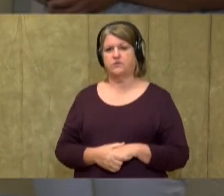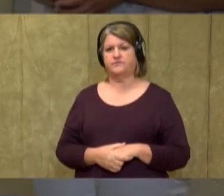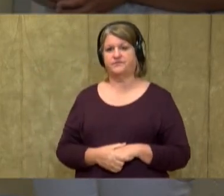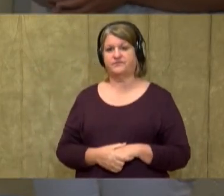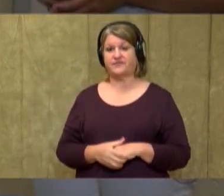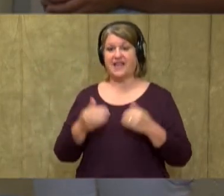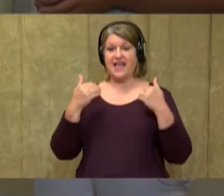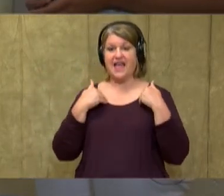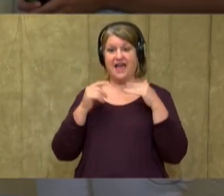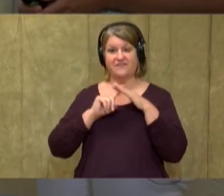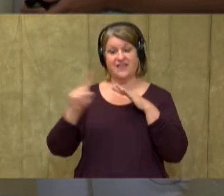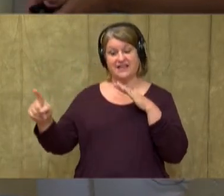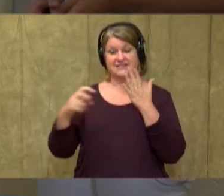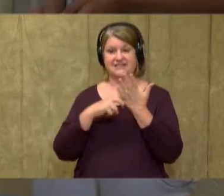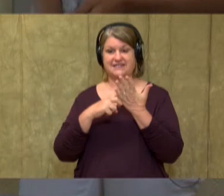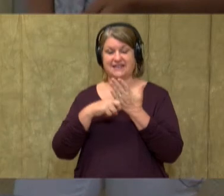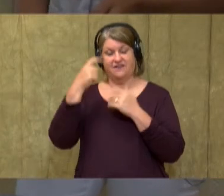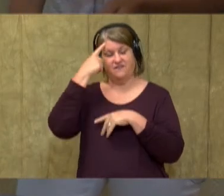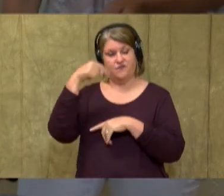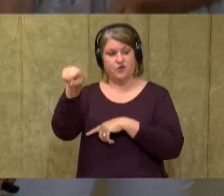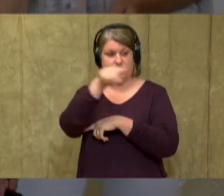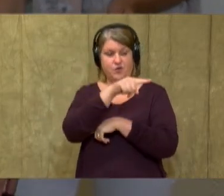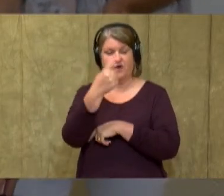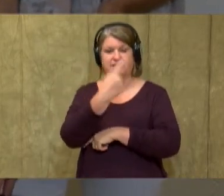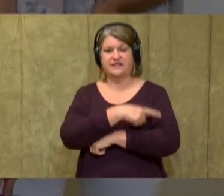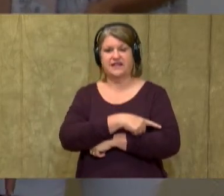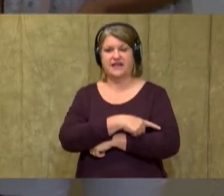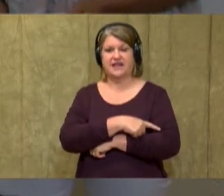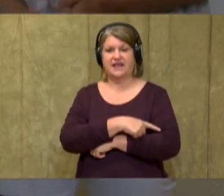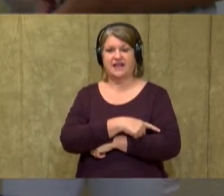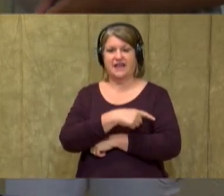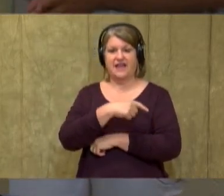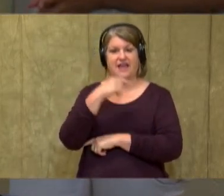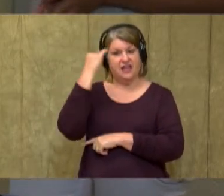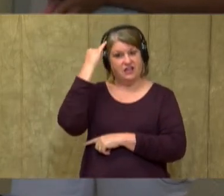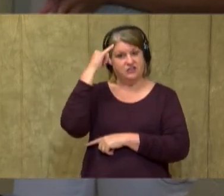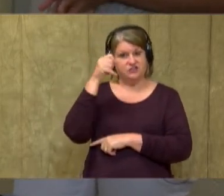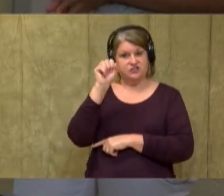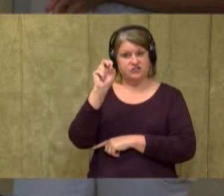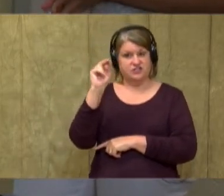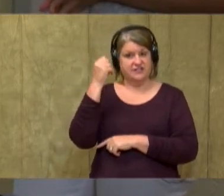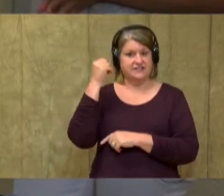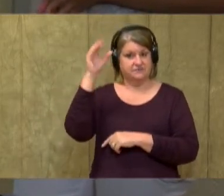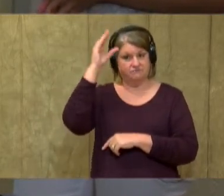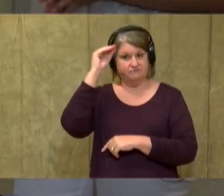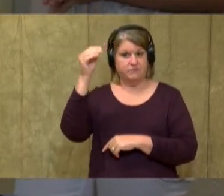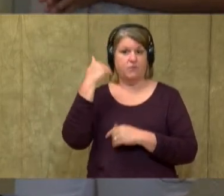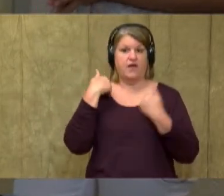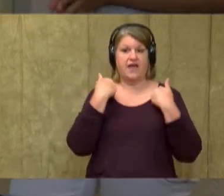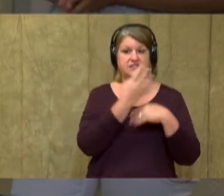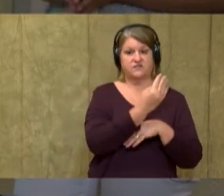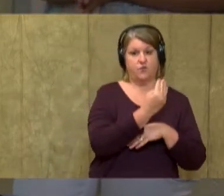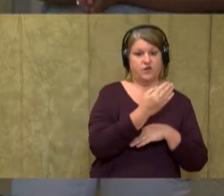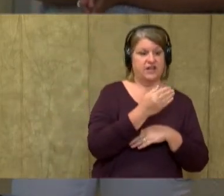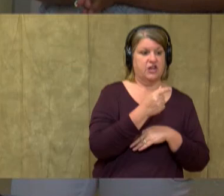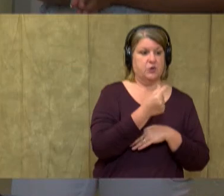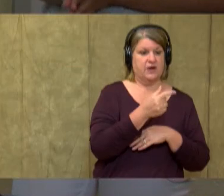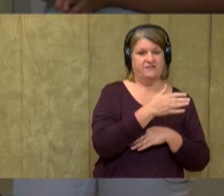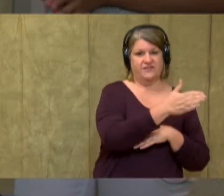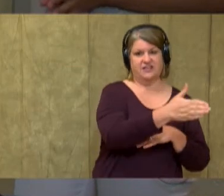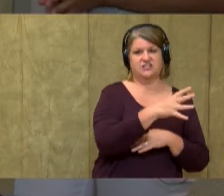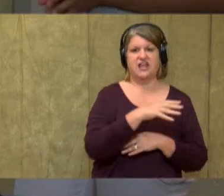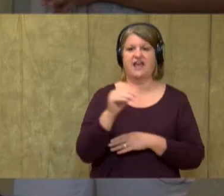I got an exit ticket for you today. Jason has 14 green fish and 50